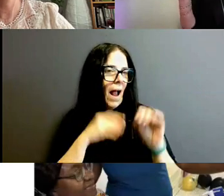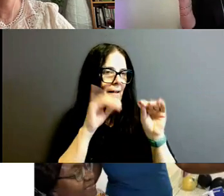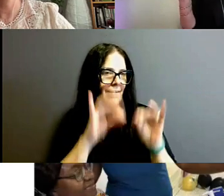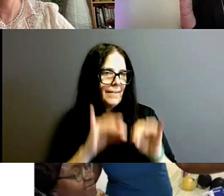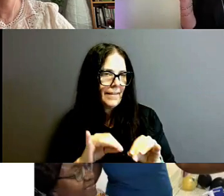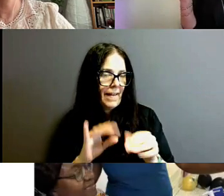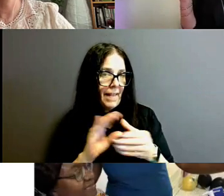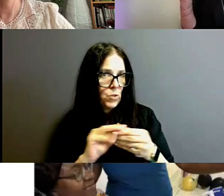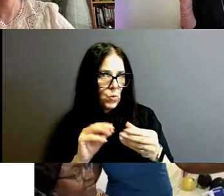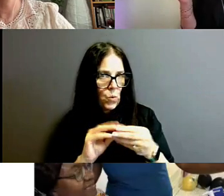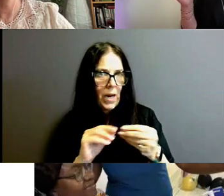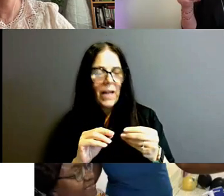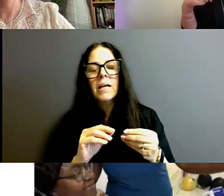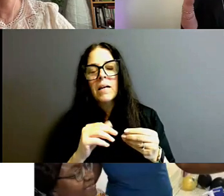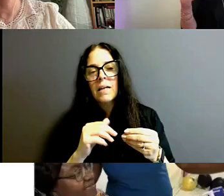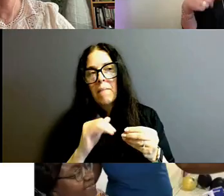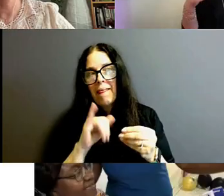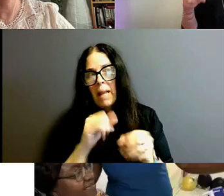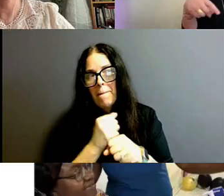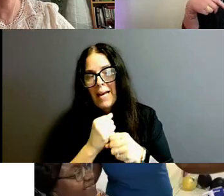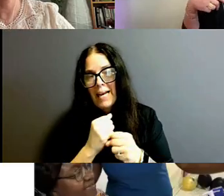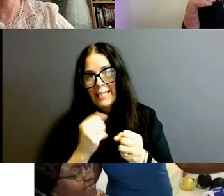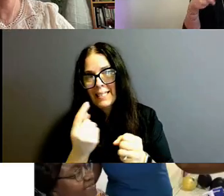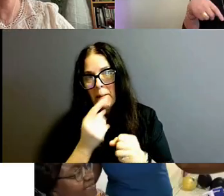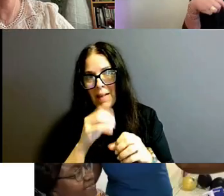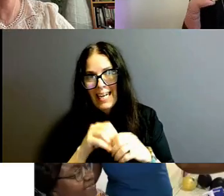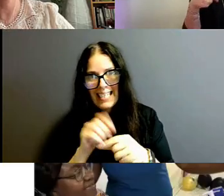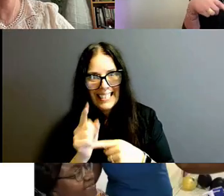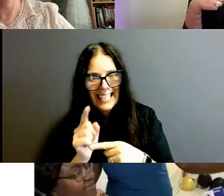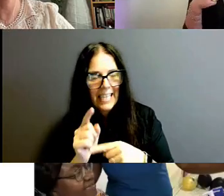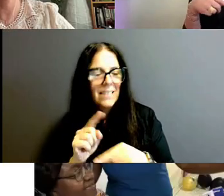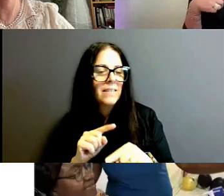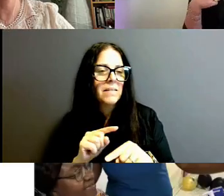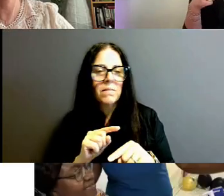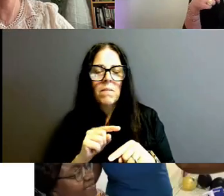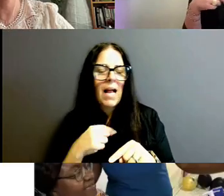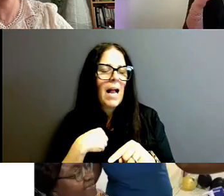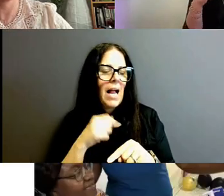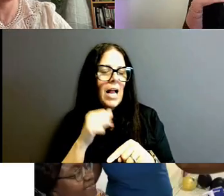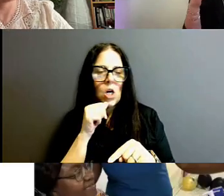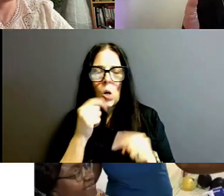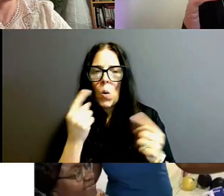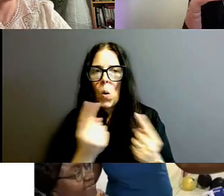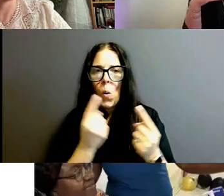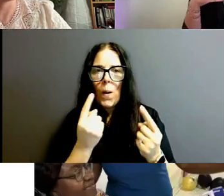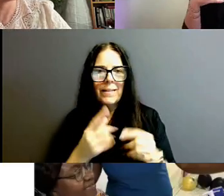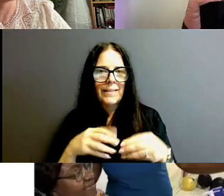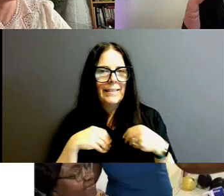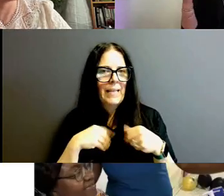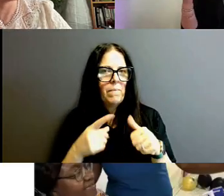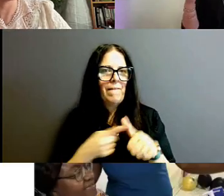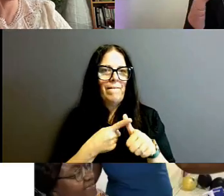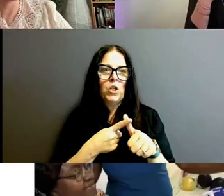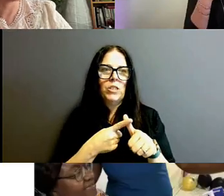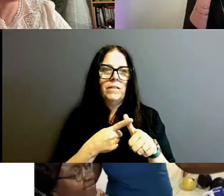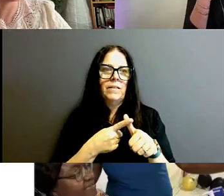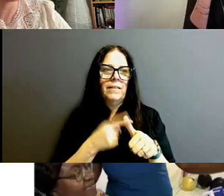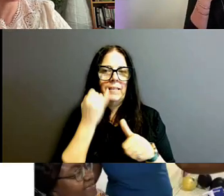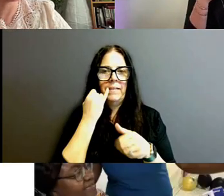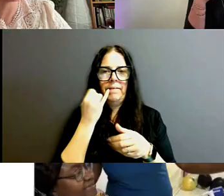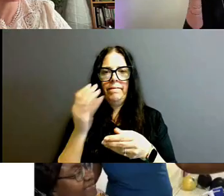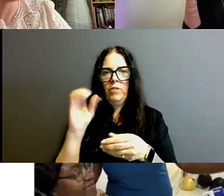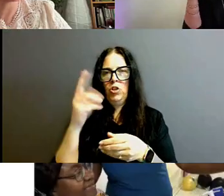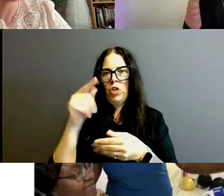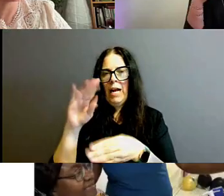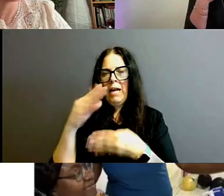it generates something in seconds. I don't always accept the first time something comes out of chat. I might tweak it. Typically, I don't accept